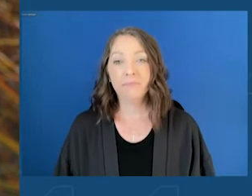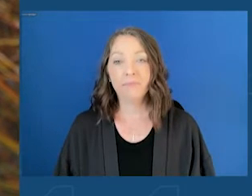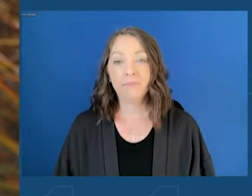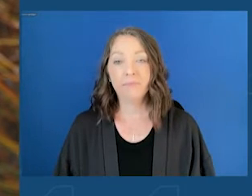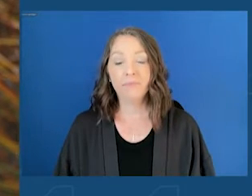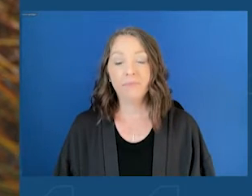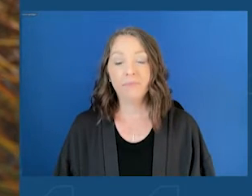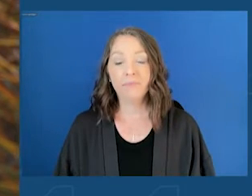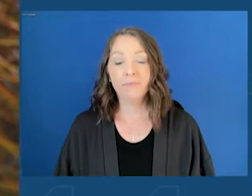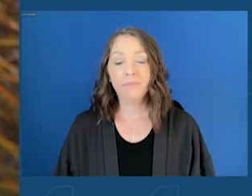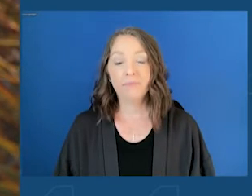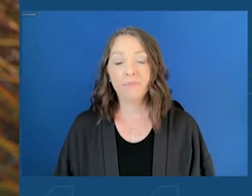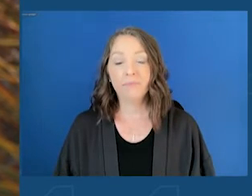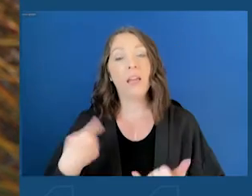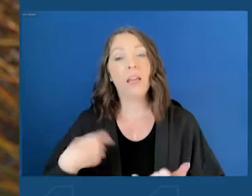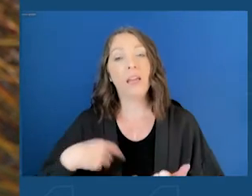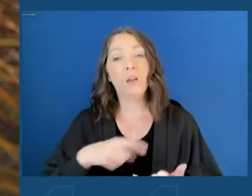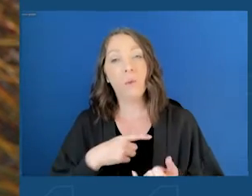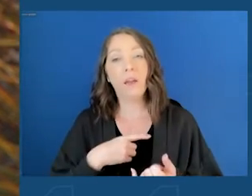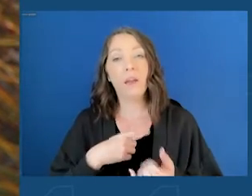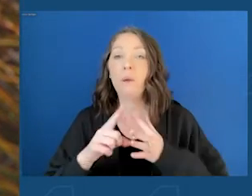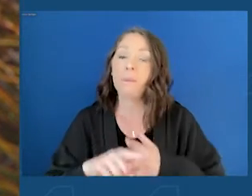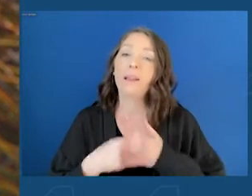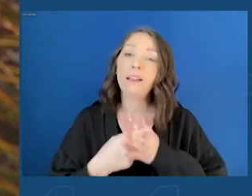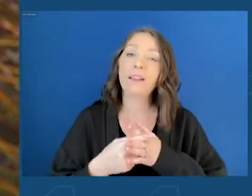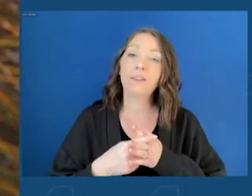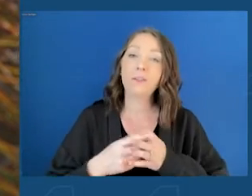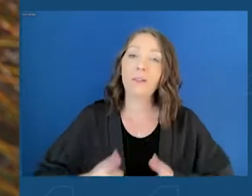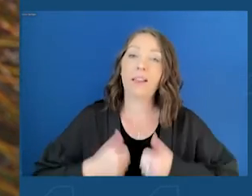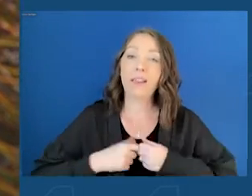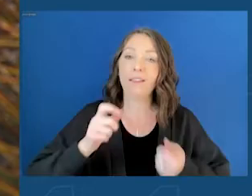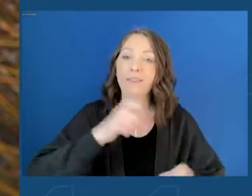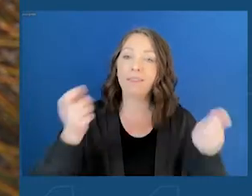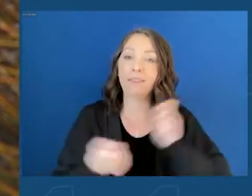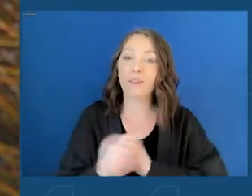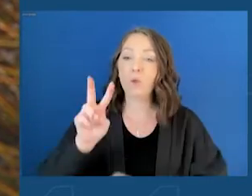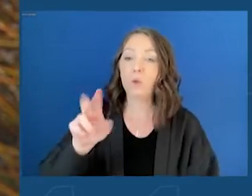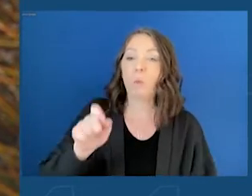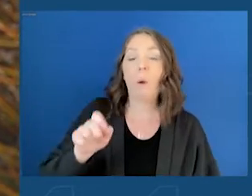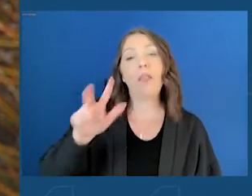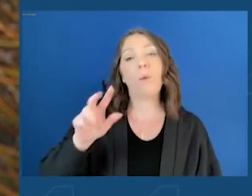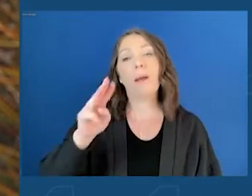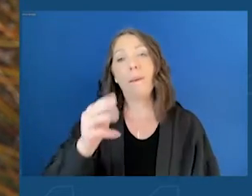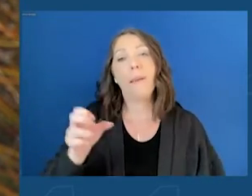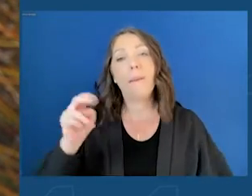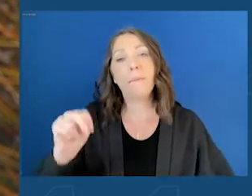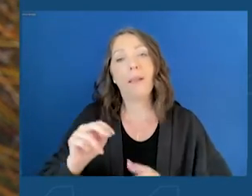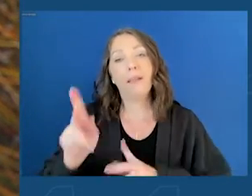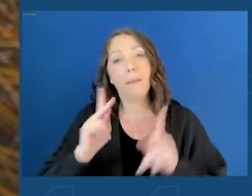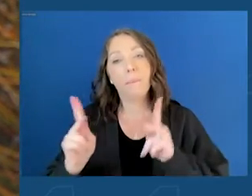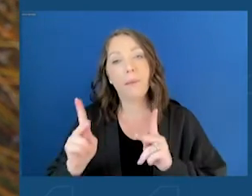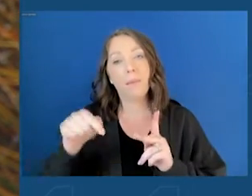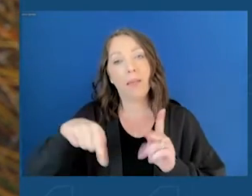Today, we're going to begin to change the lives of 2.3 million people in this state and their families.